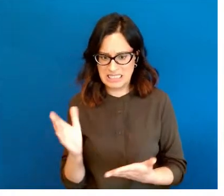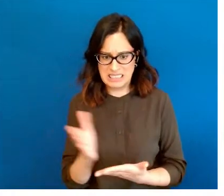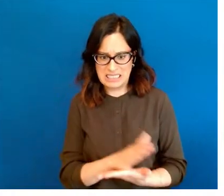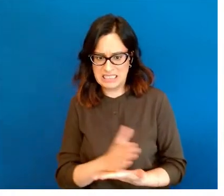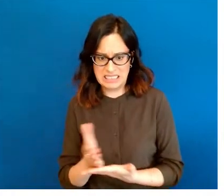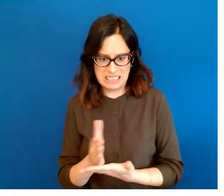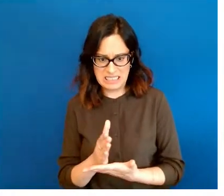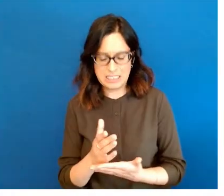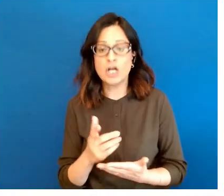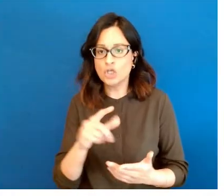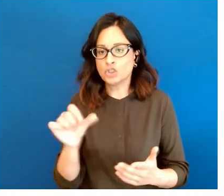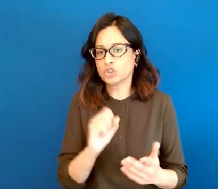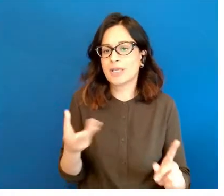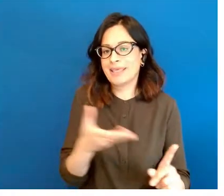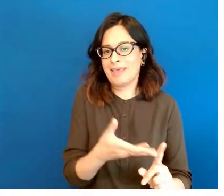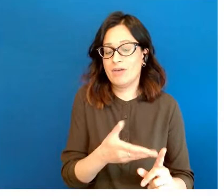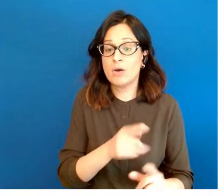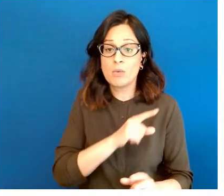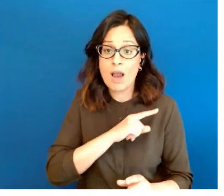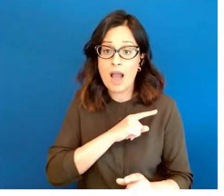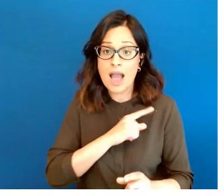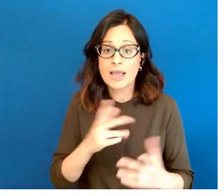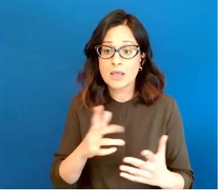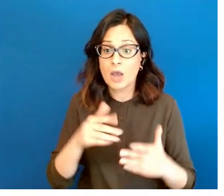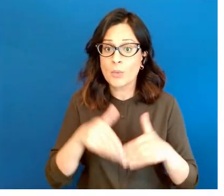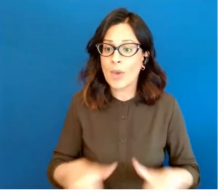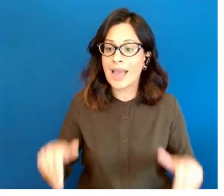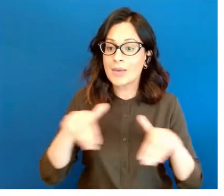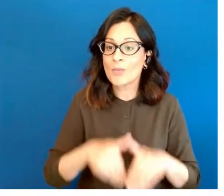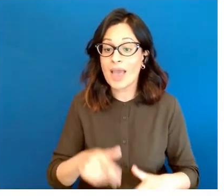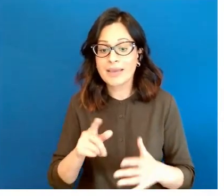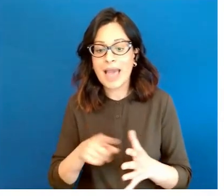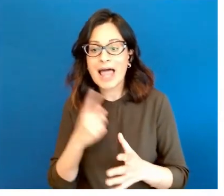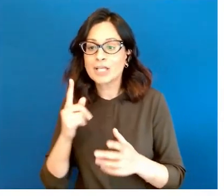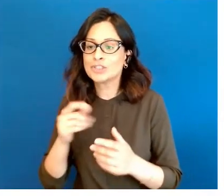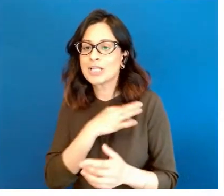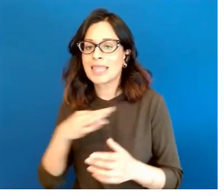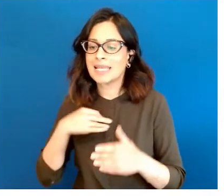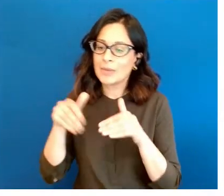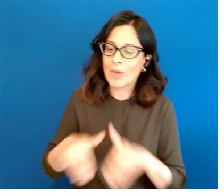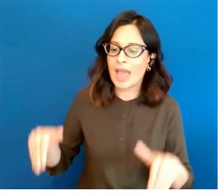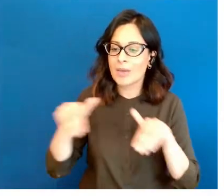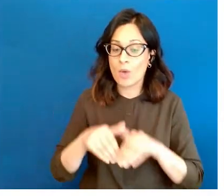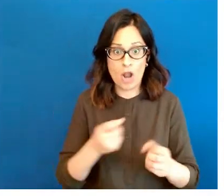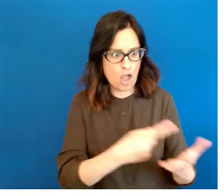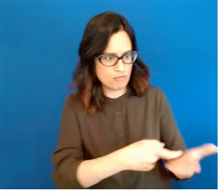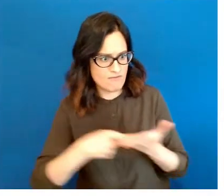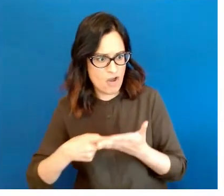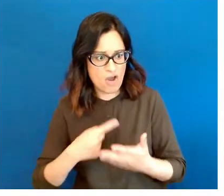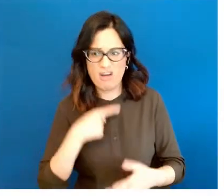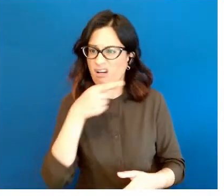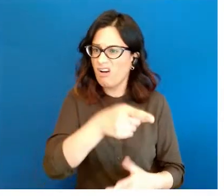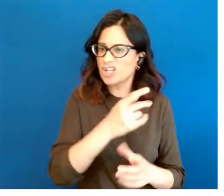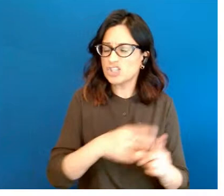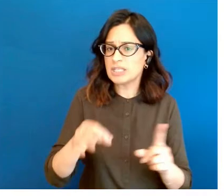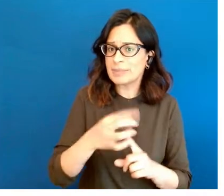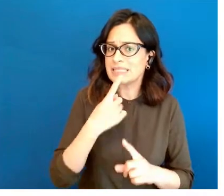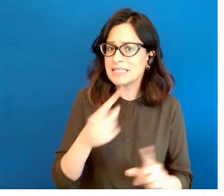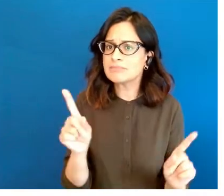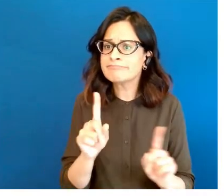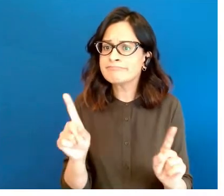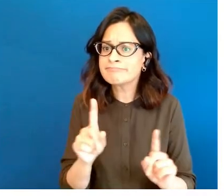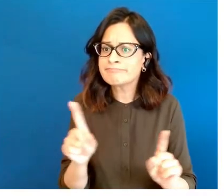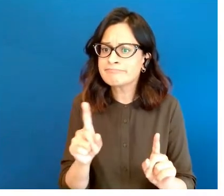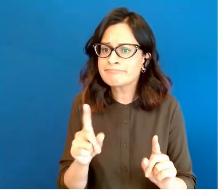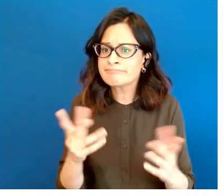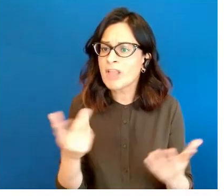it. Most importantly, you shouldn't wait for an allergy clinic appointment. I've had a number of referrals recently where patients have said, the GP have said they're not